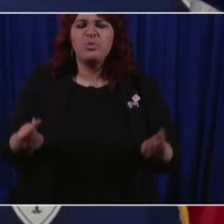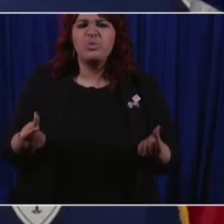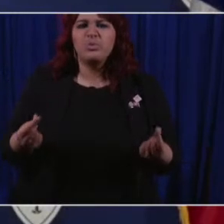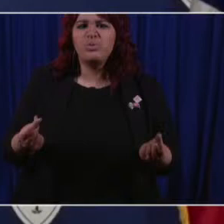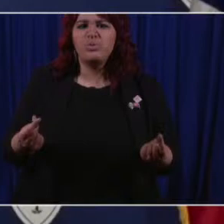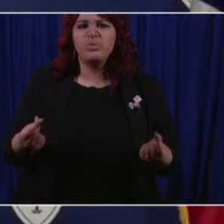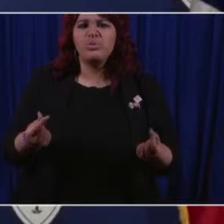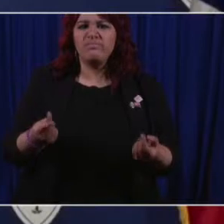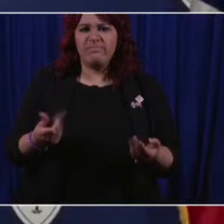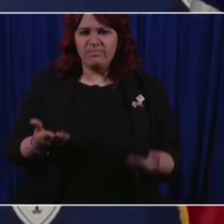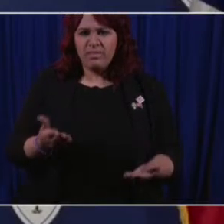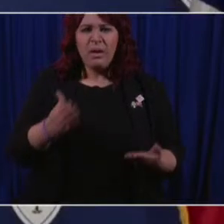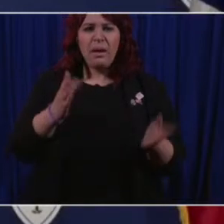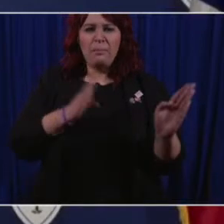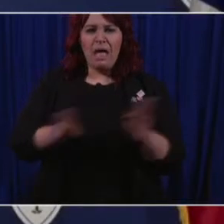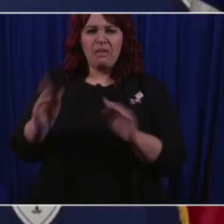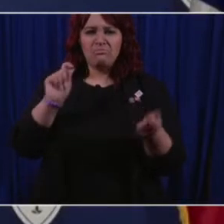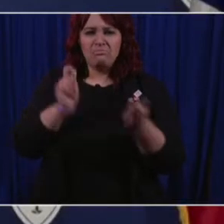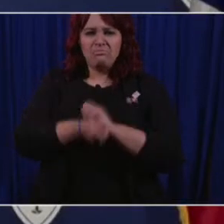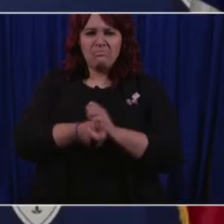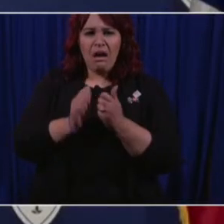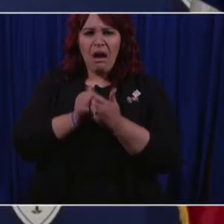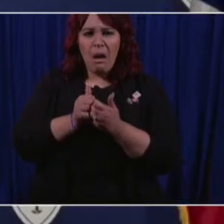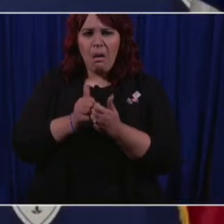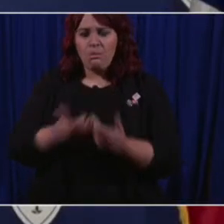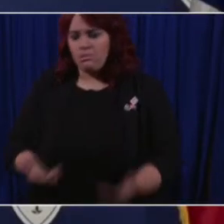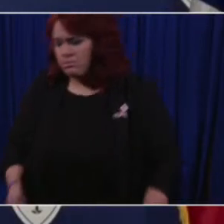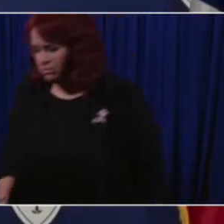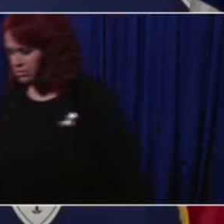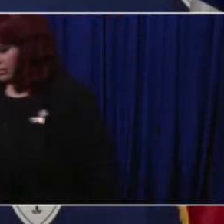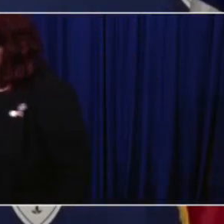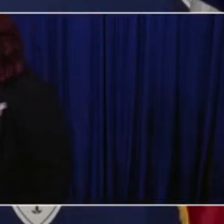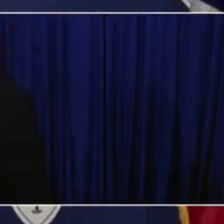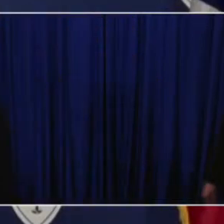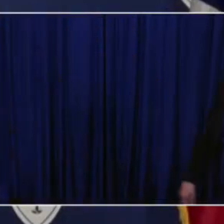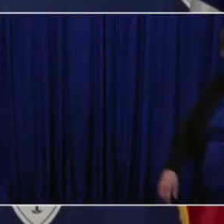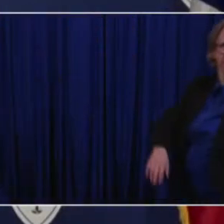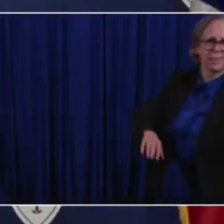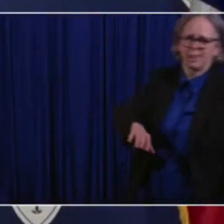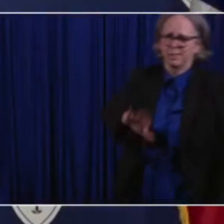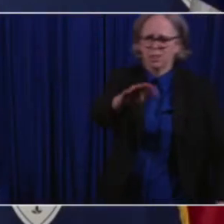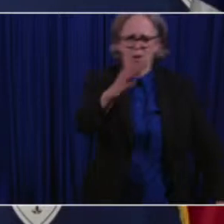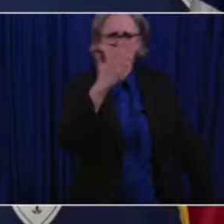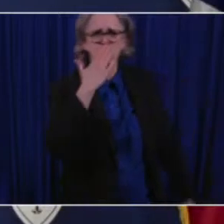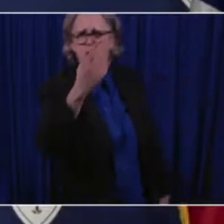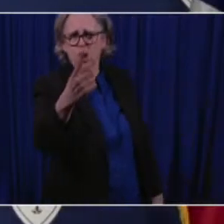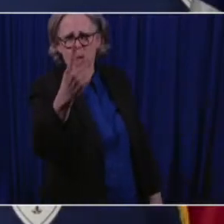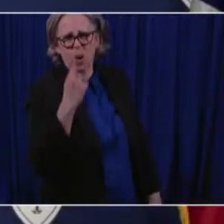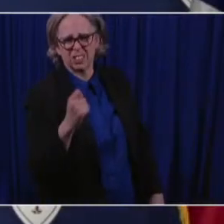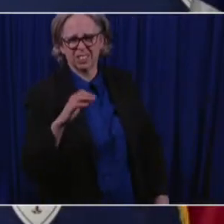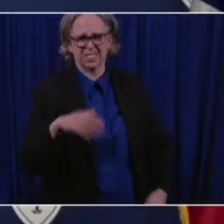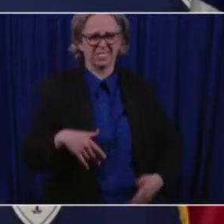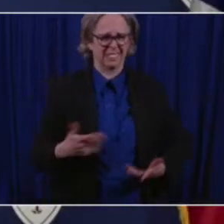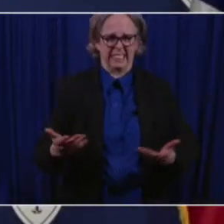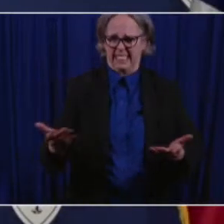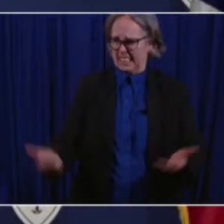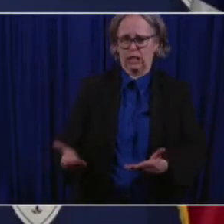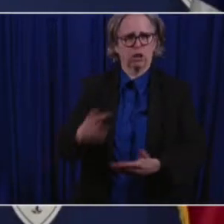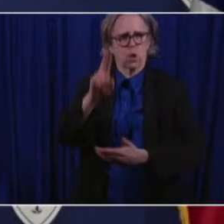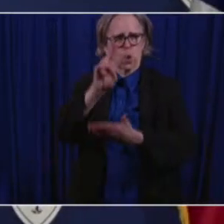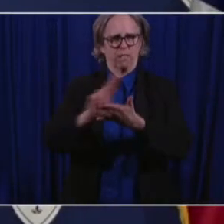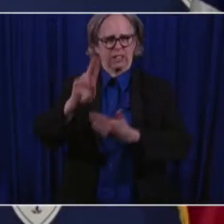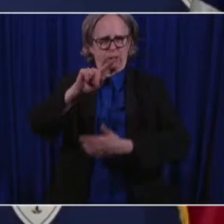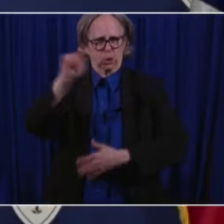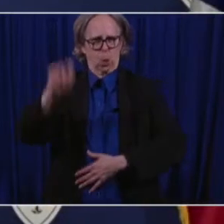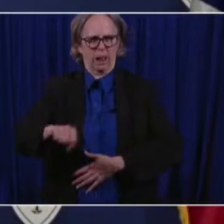good question. I think one of the things, just as an example, that UT is doing, and I know some other schools are doing this too. They're trying to sort out, frankly,